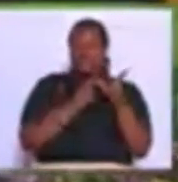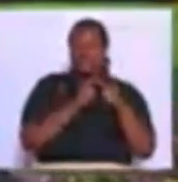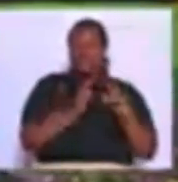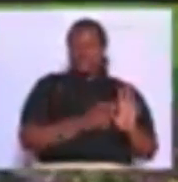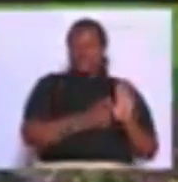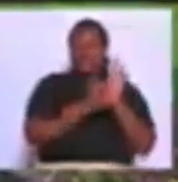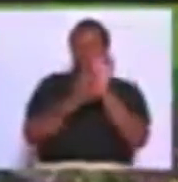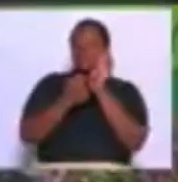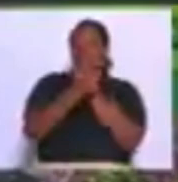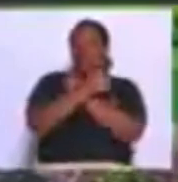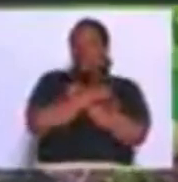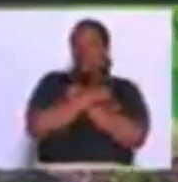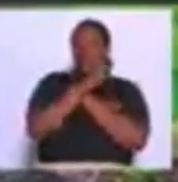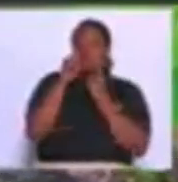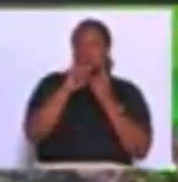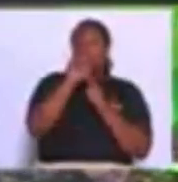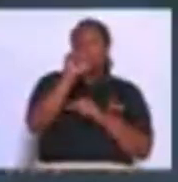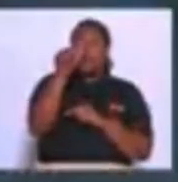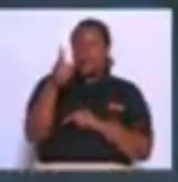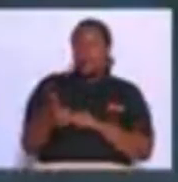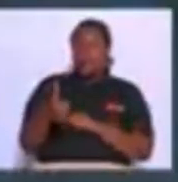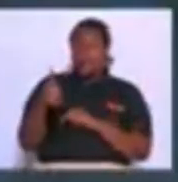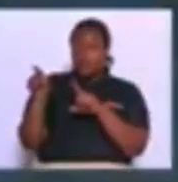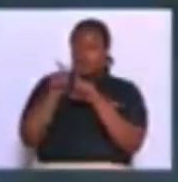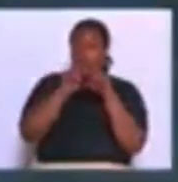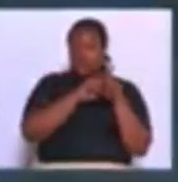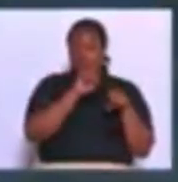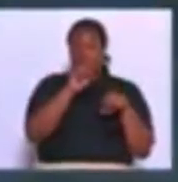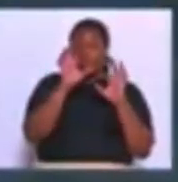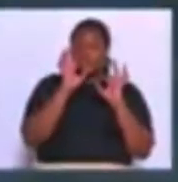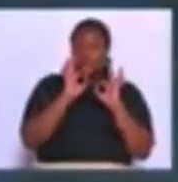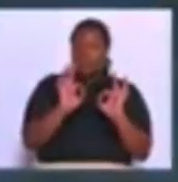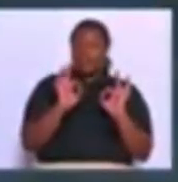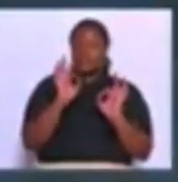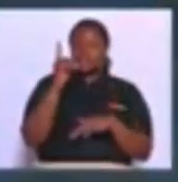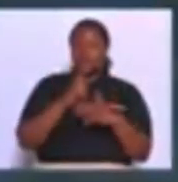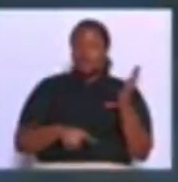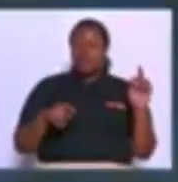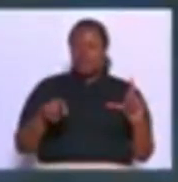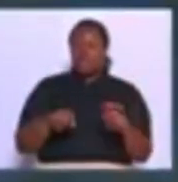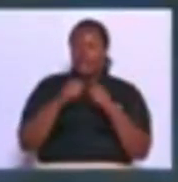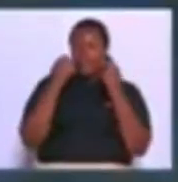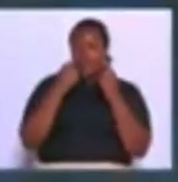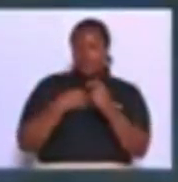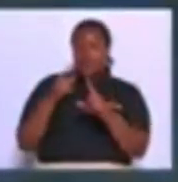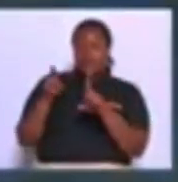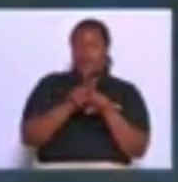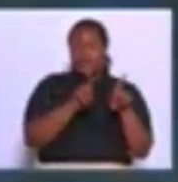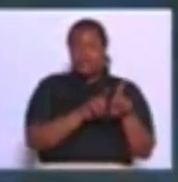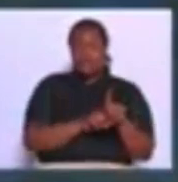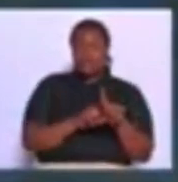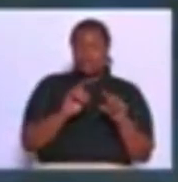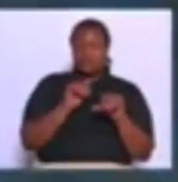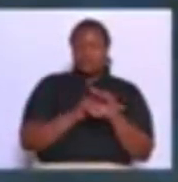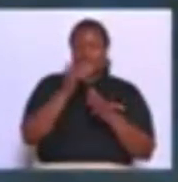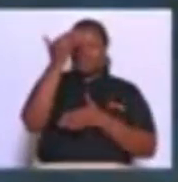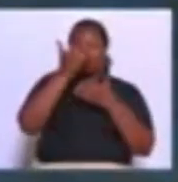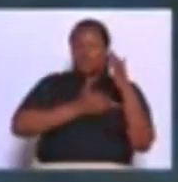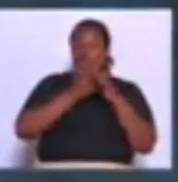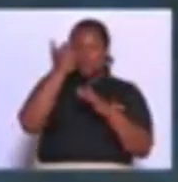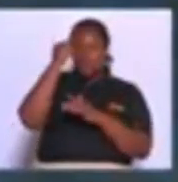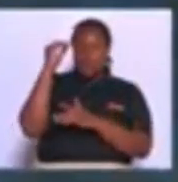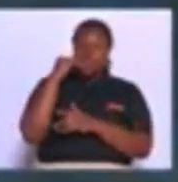them love to one another. And it was amazing what happened. In fact, in the front of this